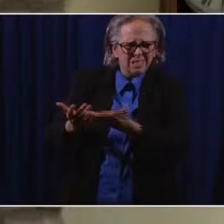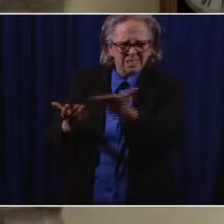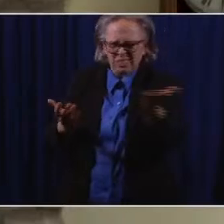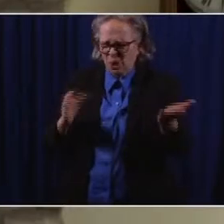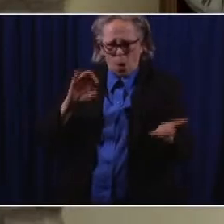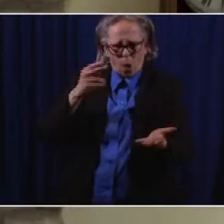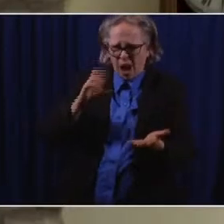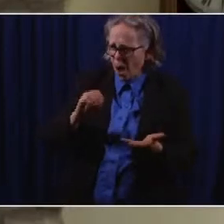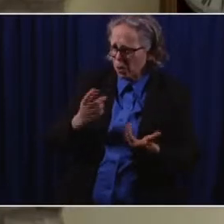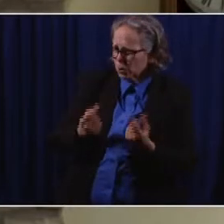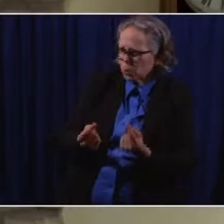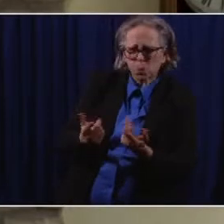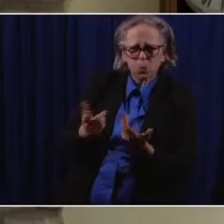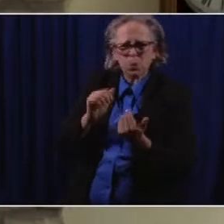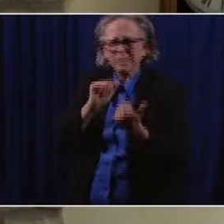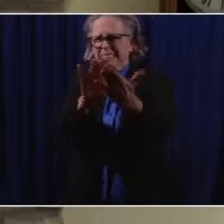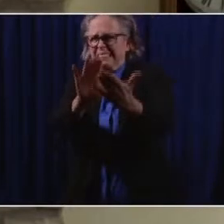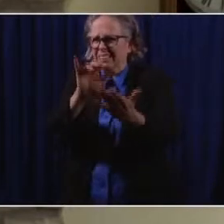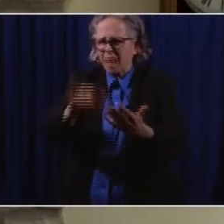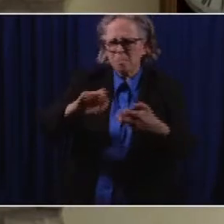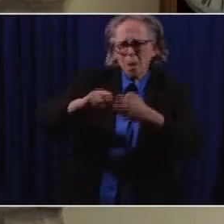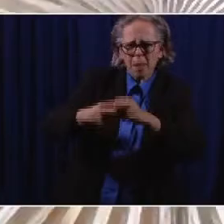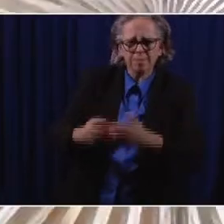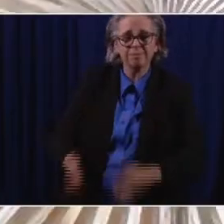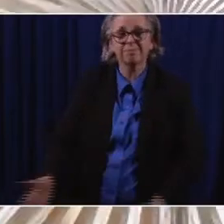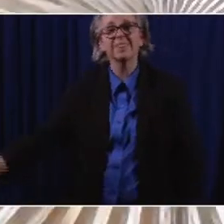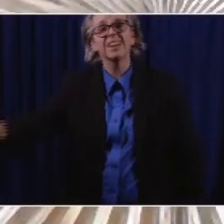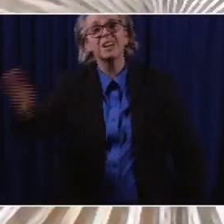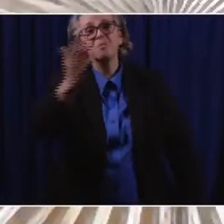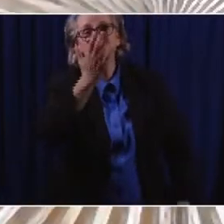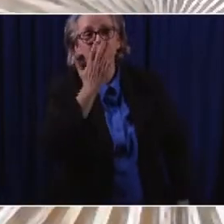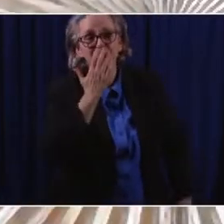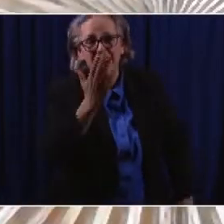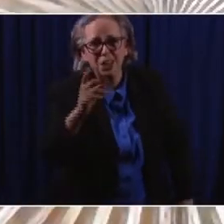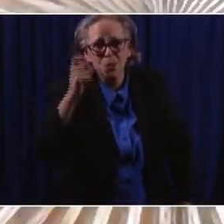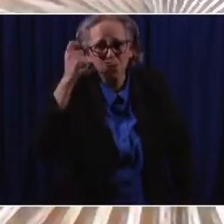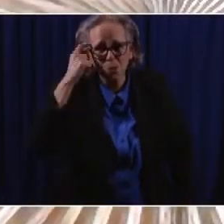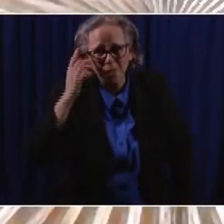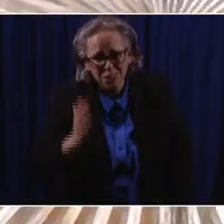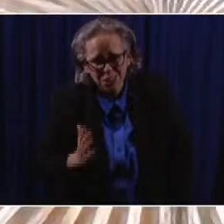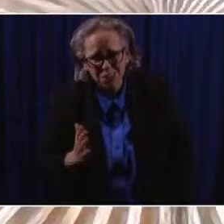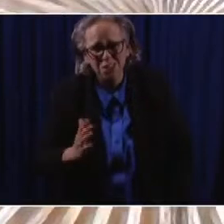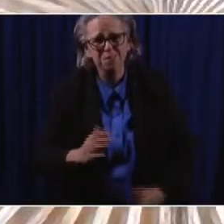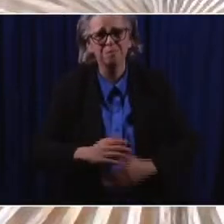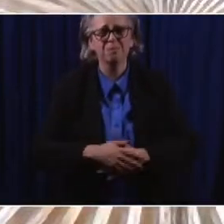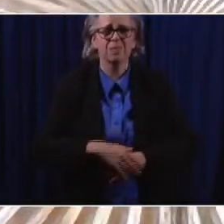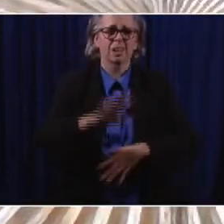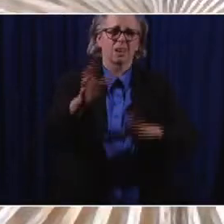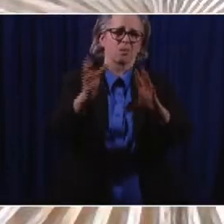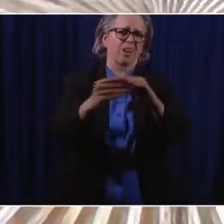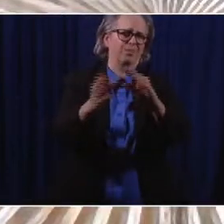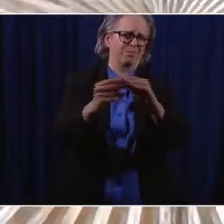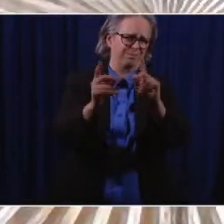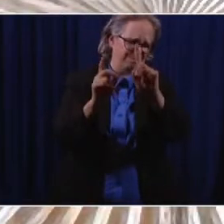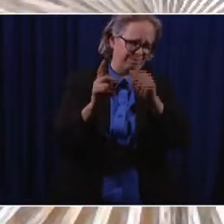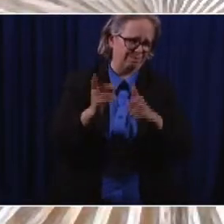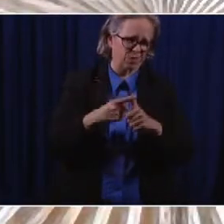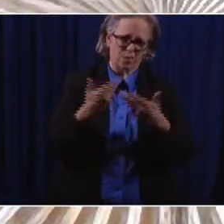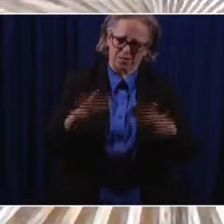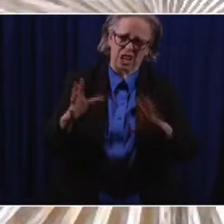help. Well, thank you, Governor. First, I want to echo what you said and thank everyone